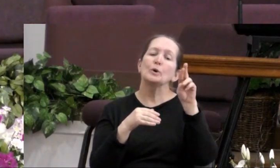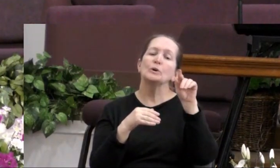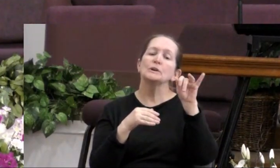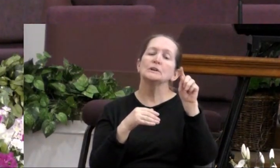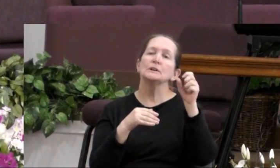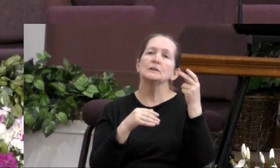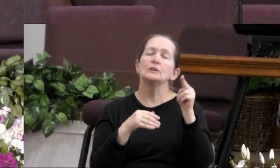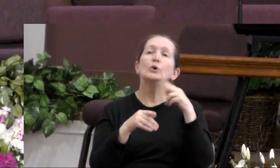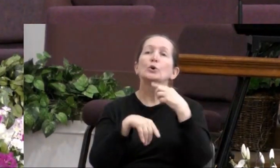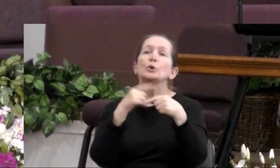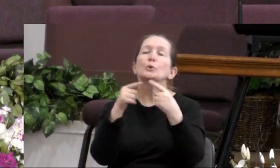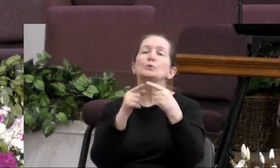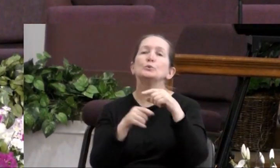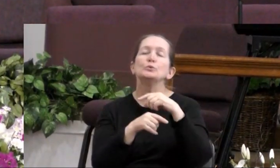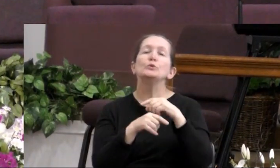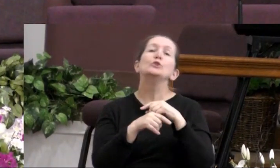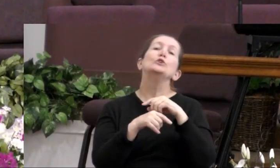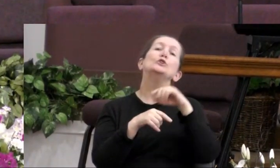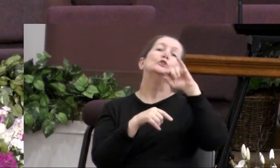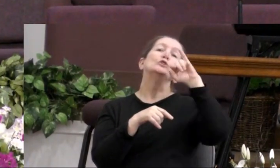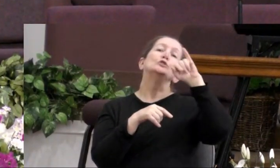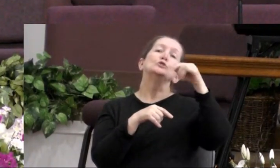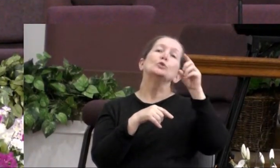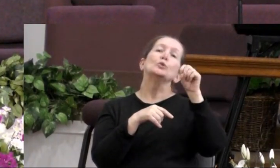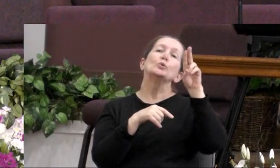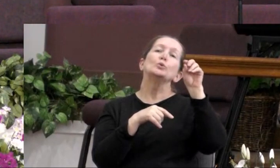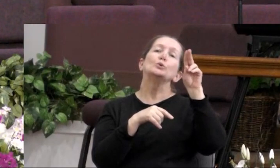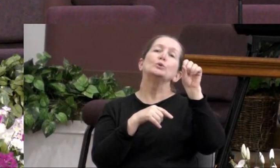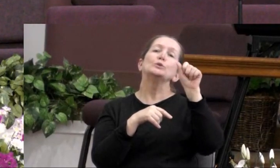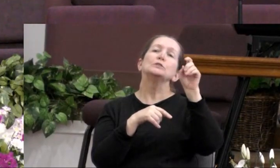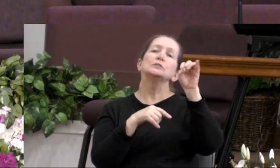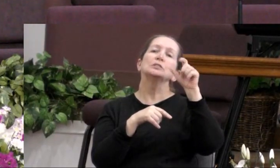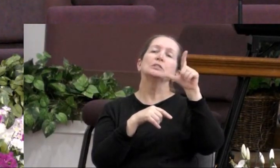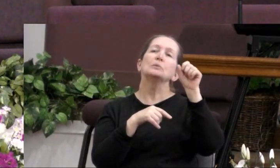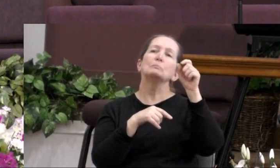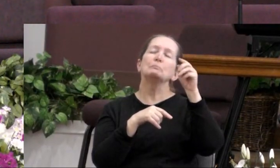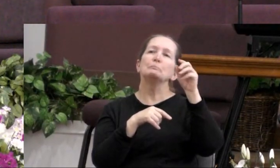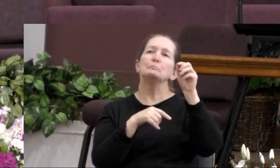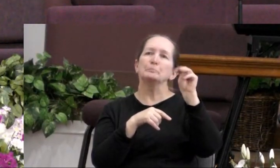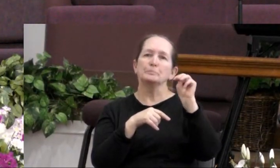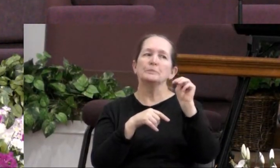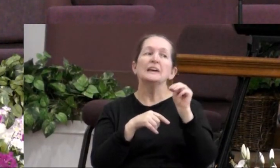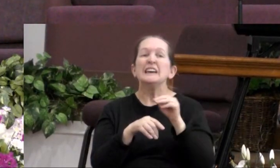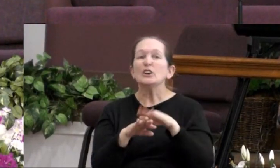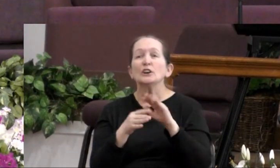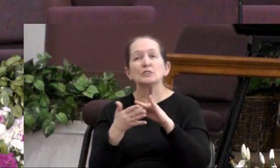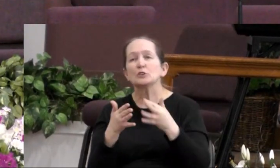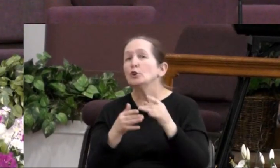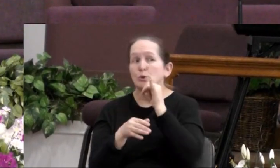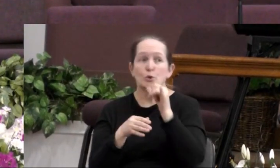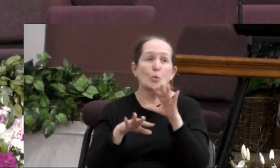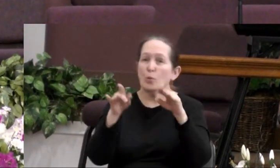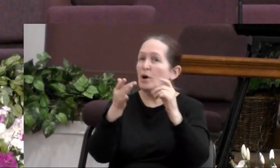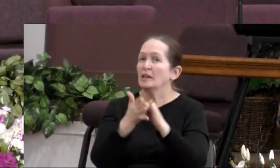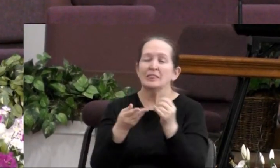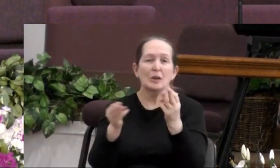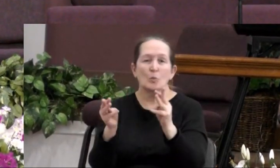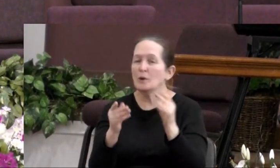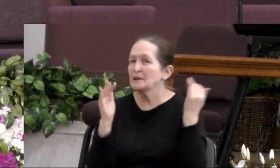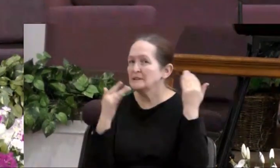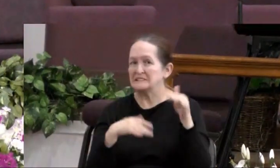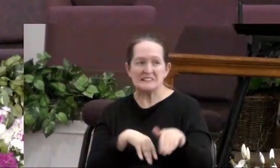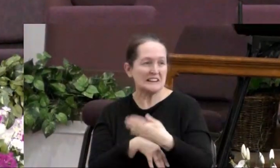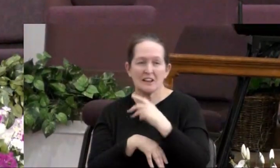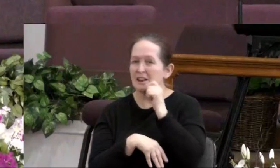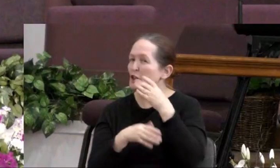heading up toward Jerusalem. Again, he's on a schedule. You don't take that path by night. It's not a good place